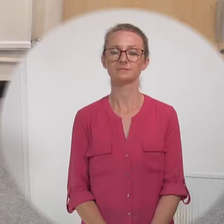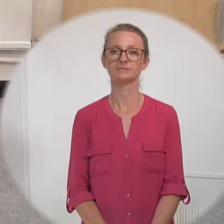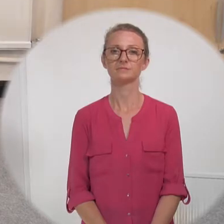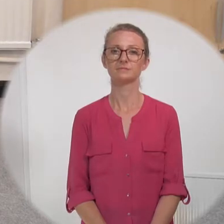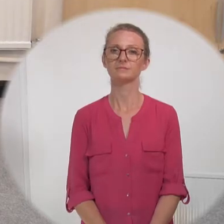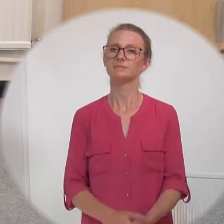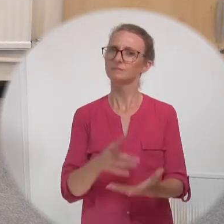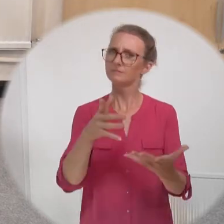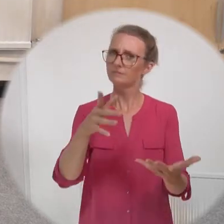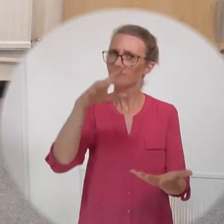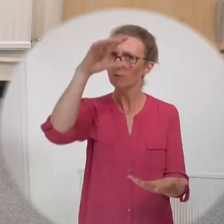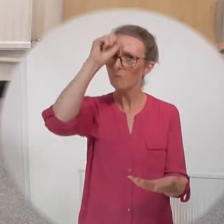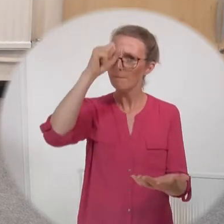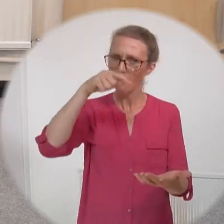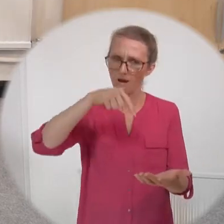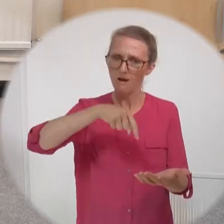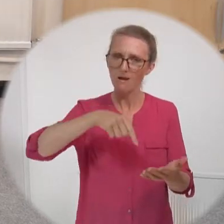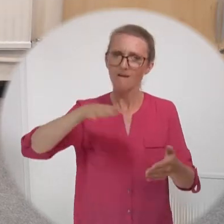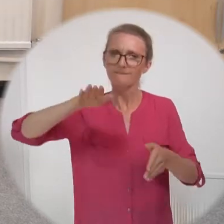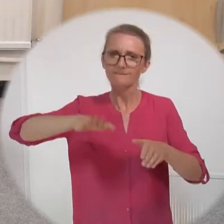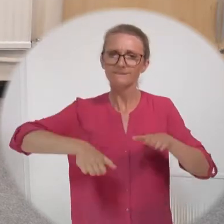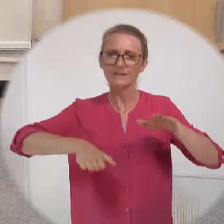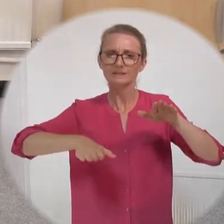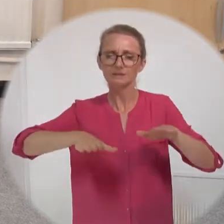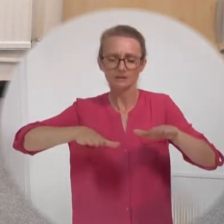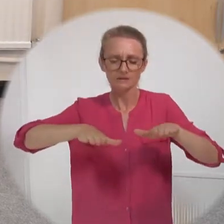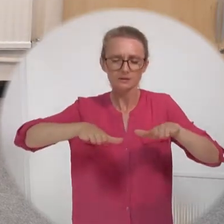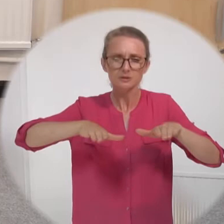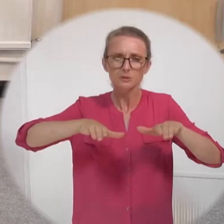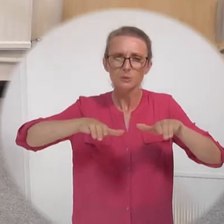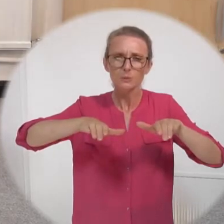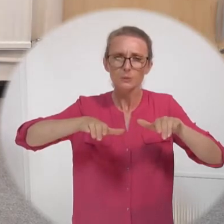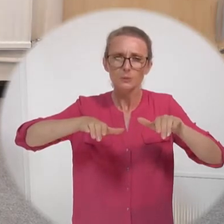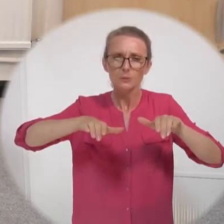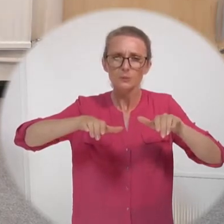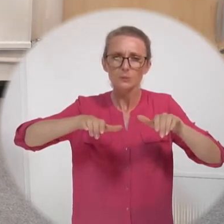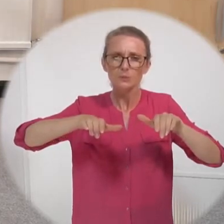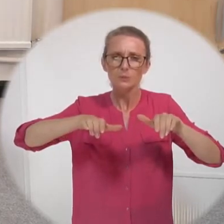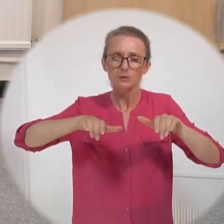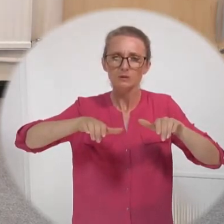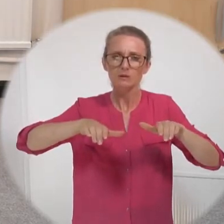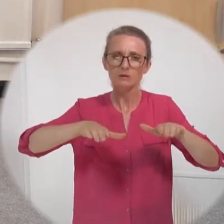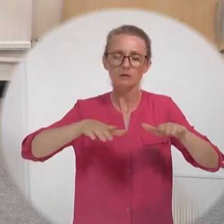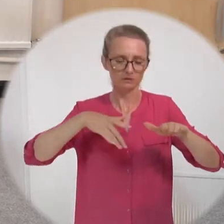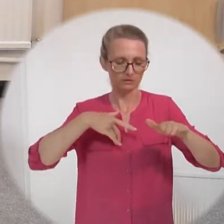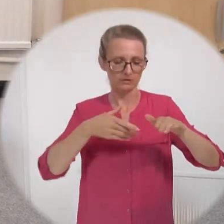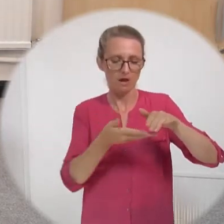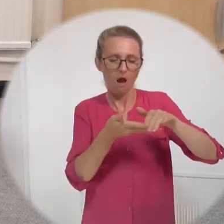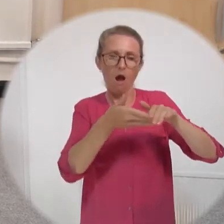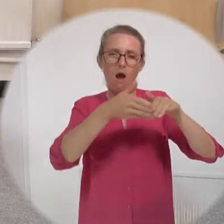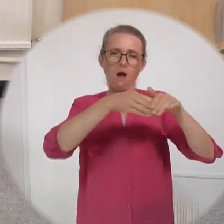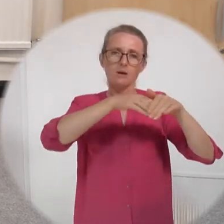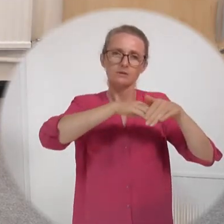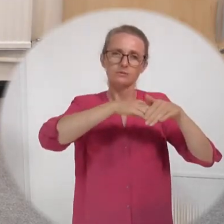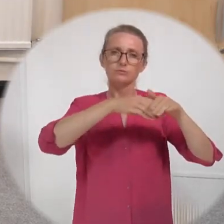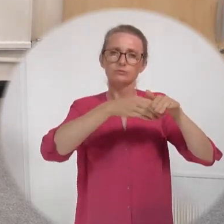Again, don't forget the feet, so you're gently drawing the toes in so that you activate the arches of the foot. And the